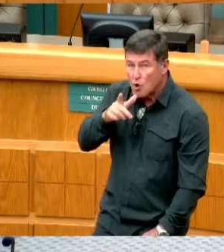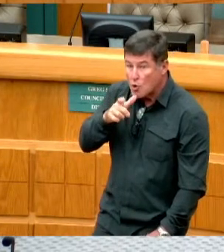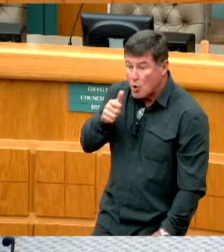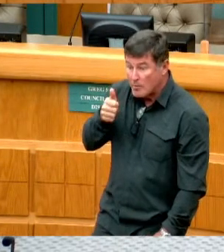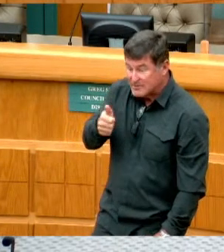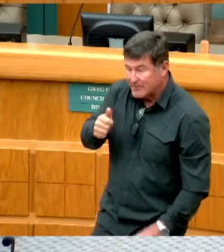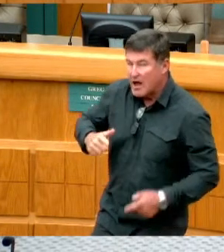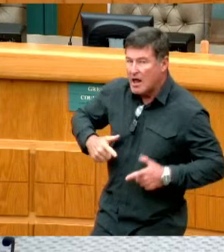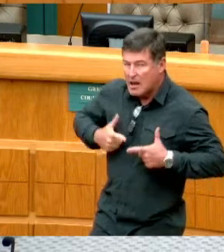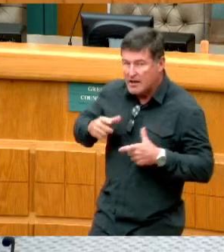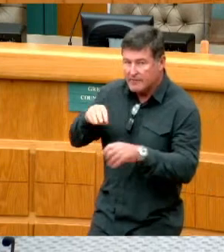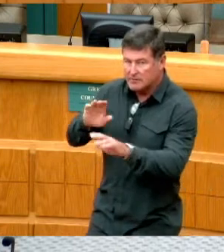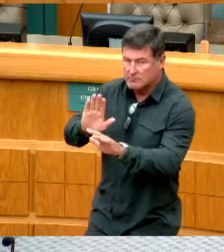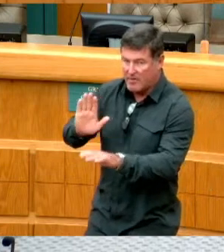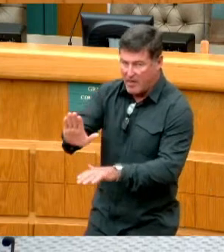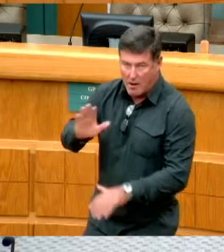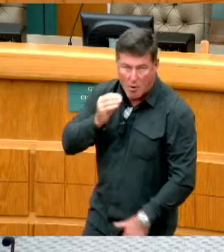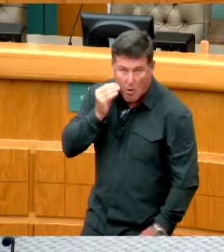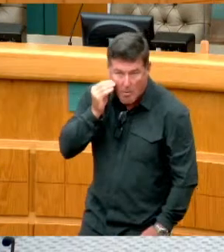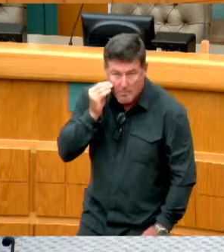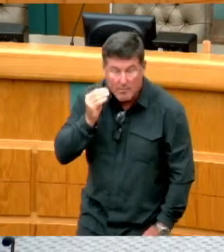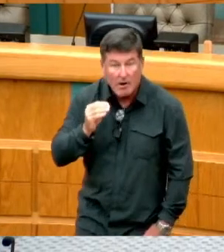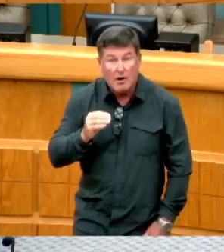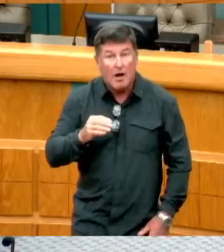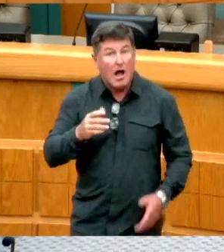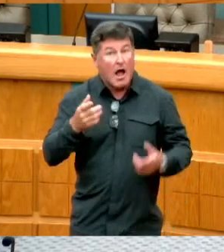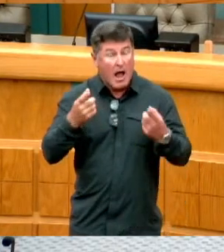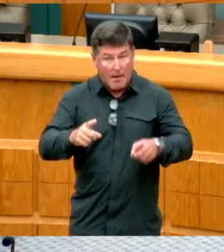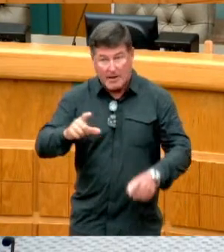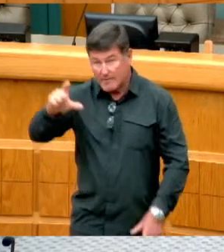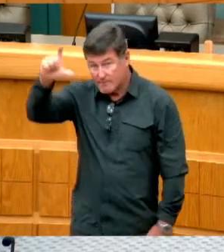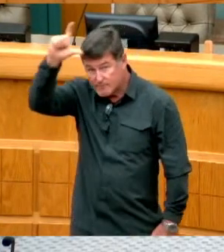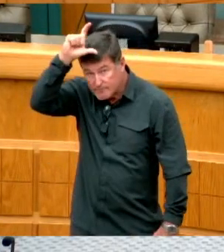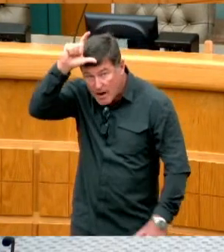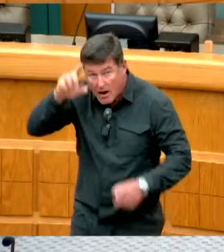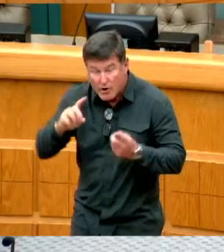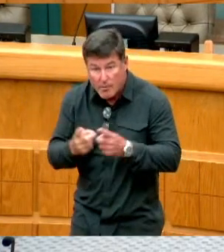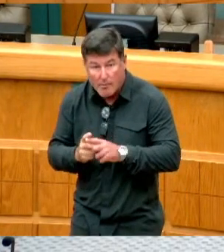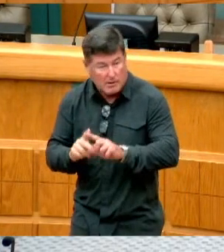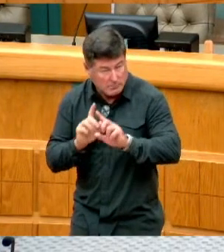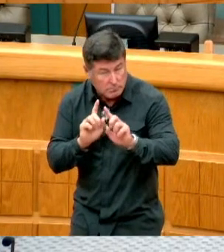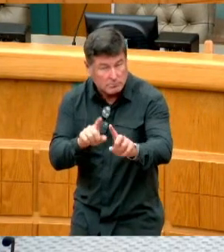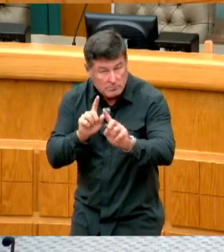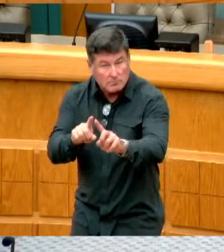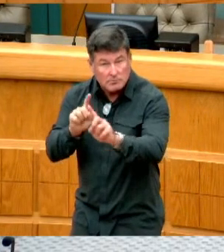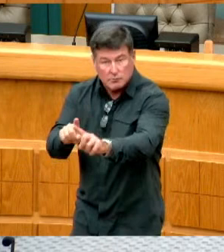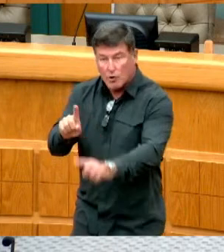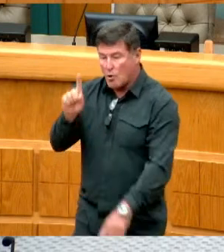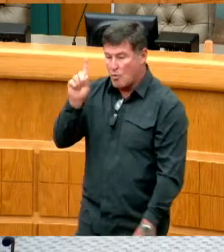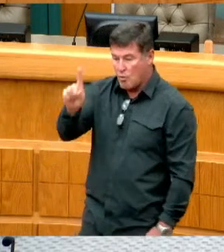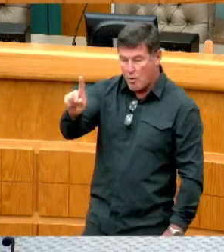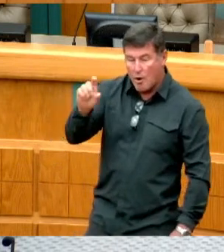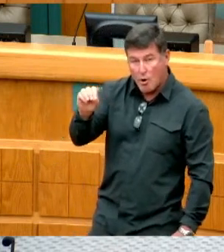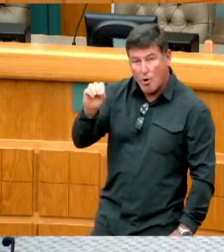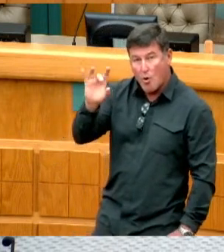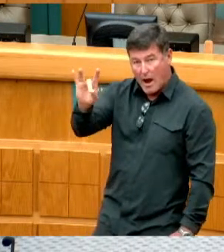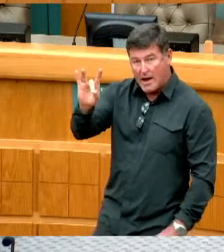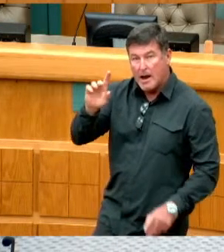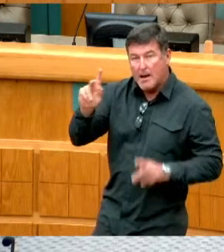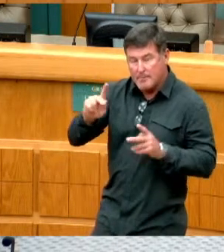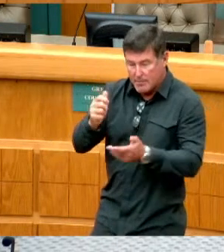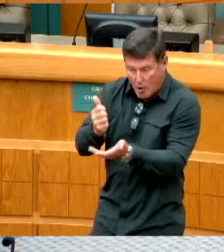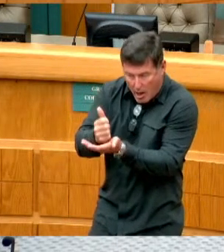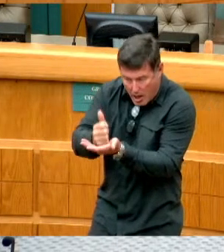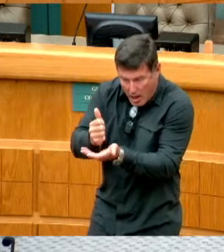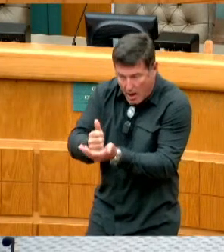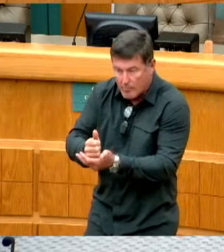that our Corpus Christi firefighters vaccinated 108 homebound seniors with their first dose of the Moderna